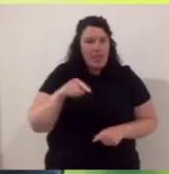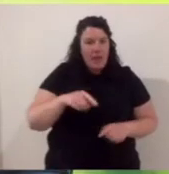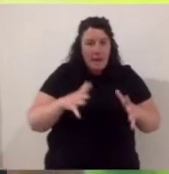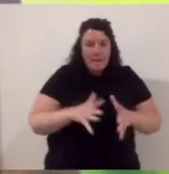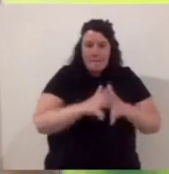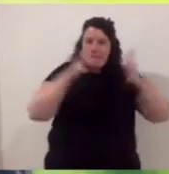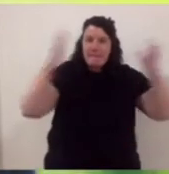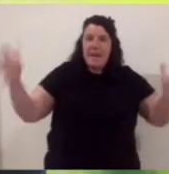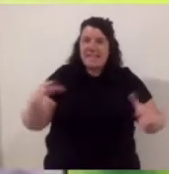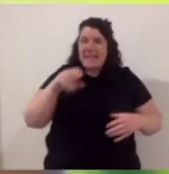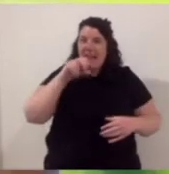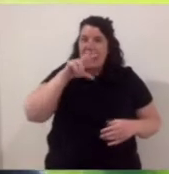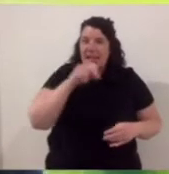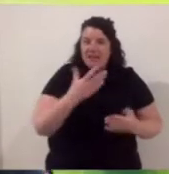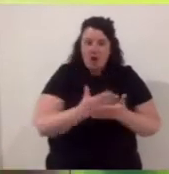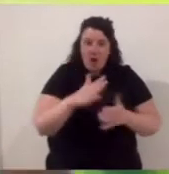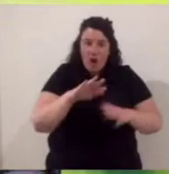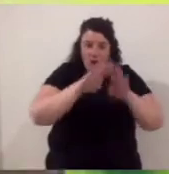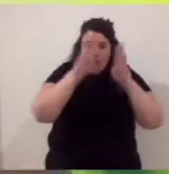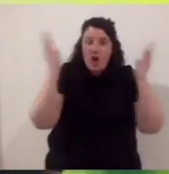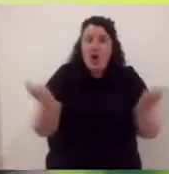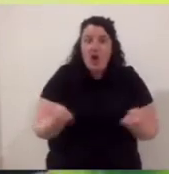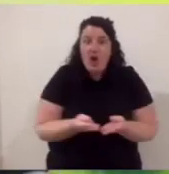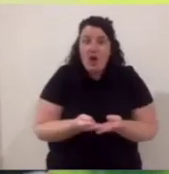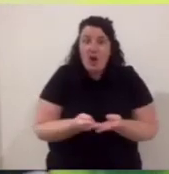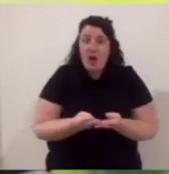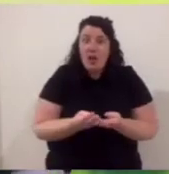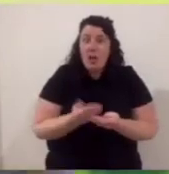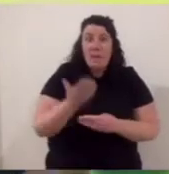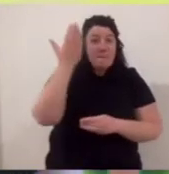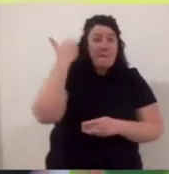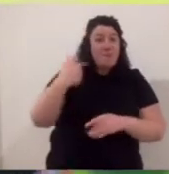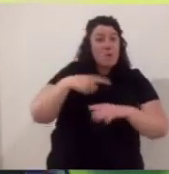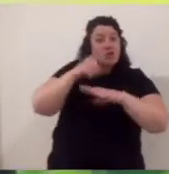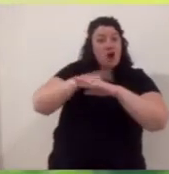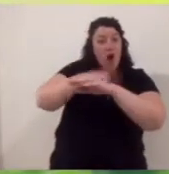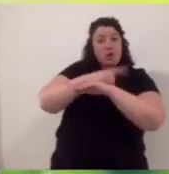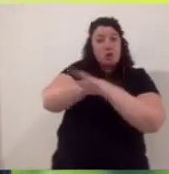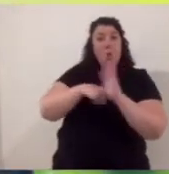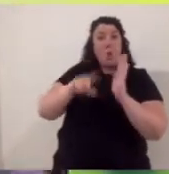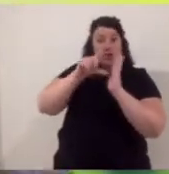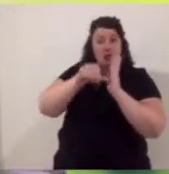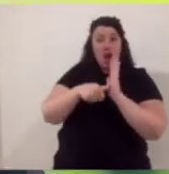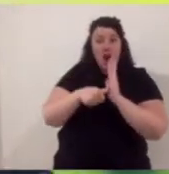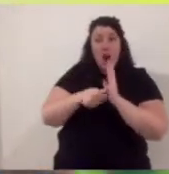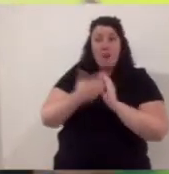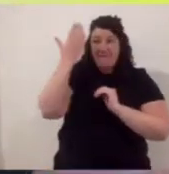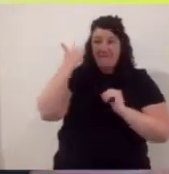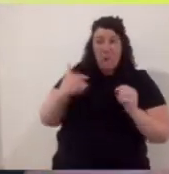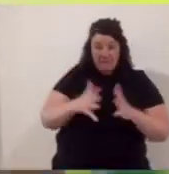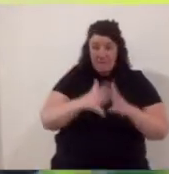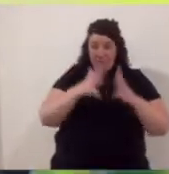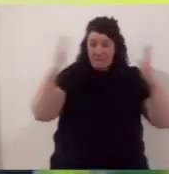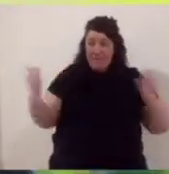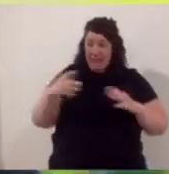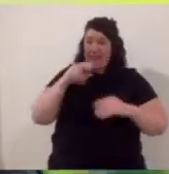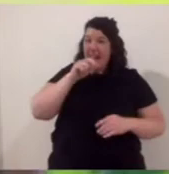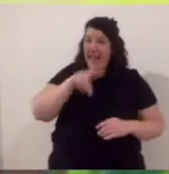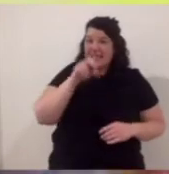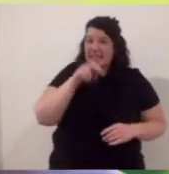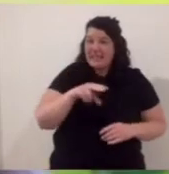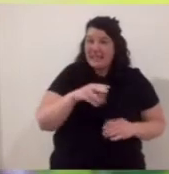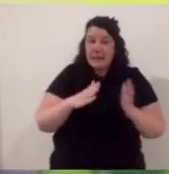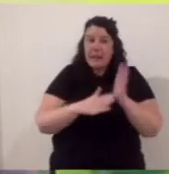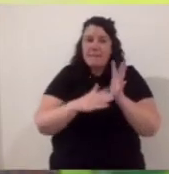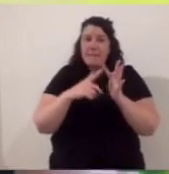Komodo dragons are the largest lizards on Earth. There used to be some prehistoric species that were actually bigger. One of them found